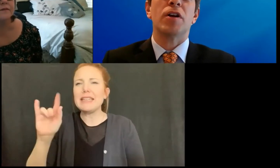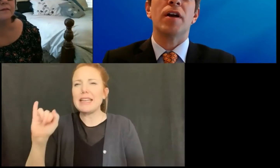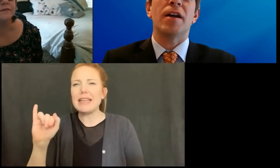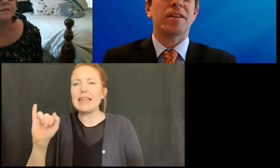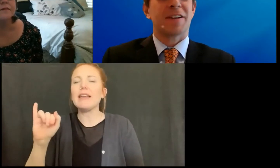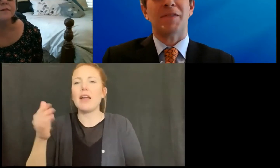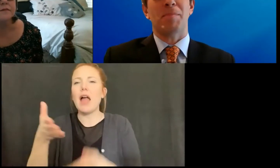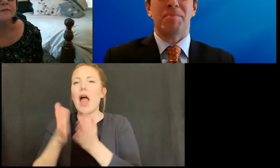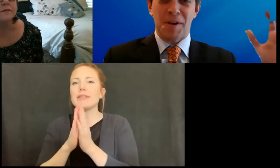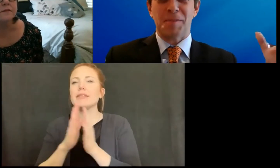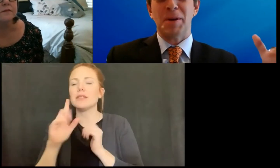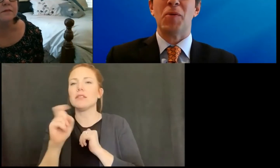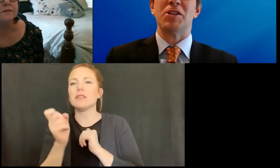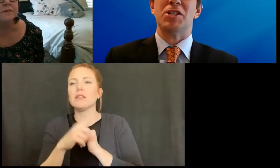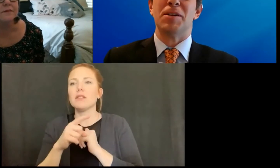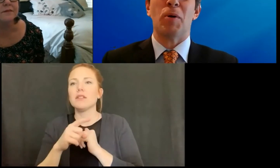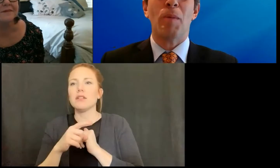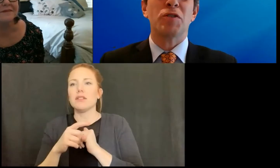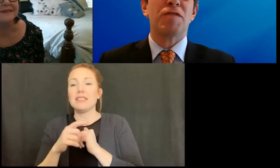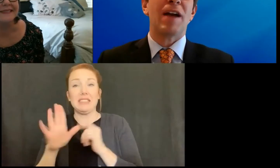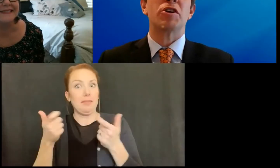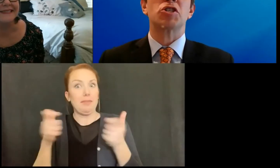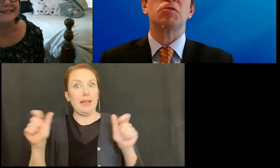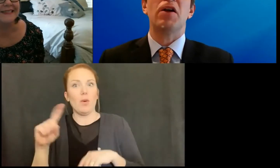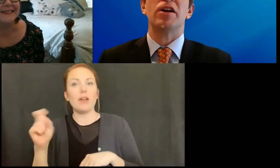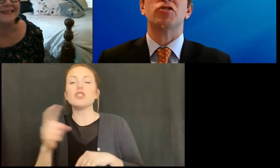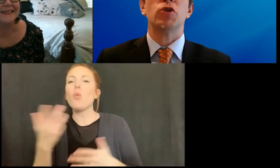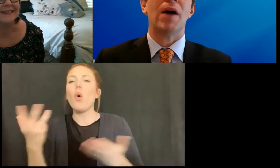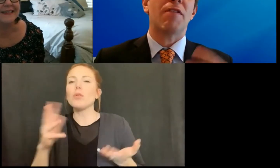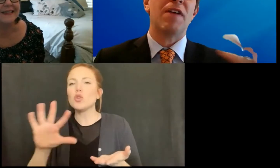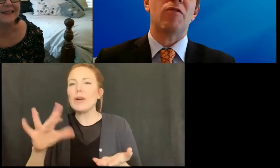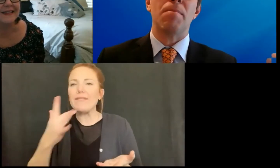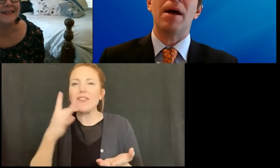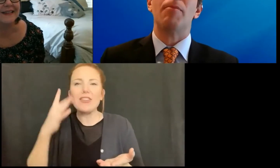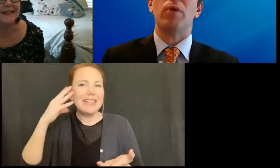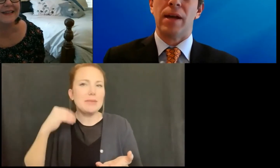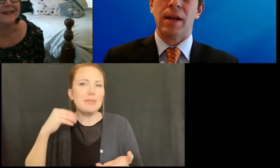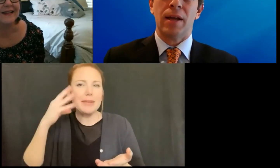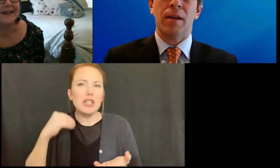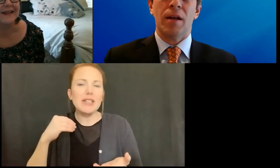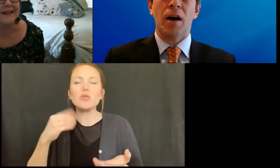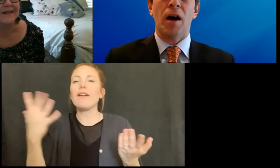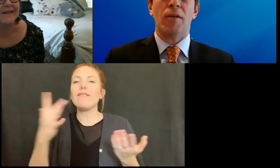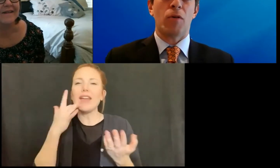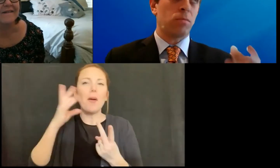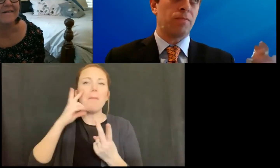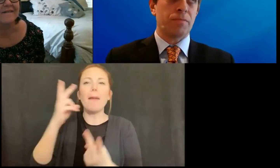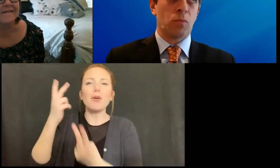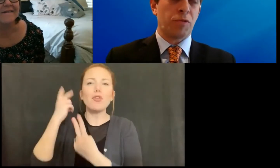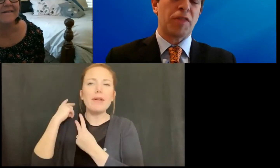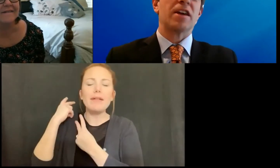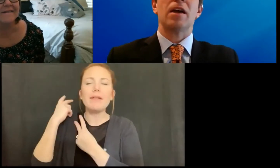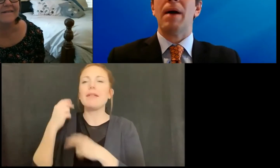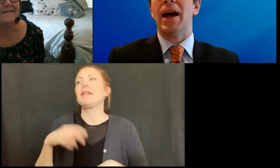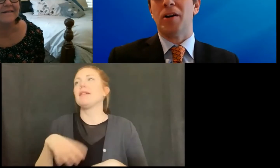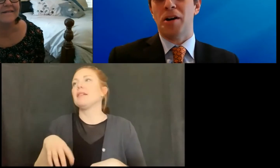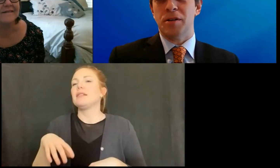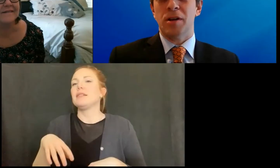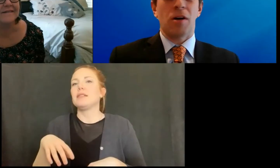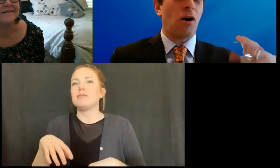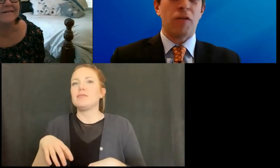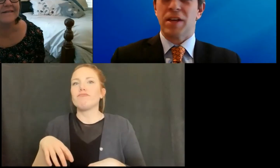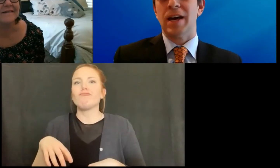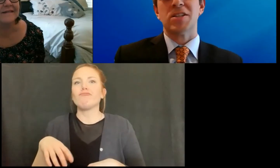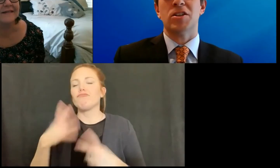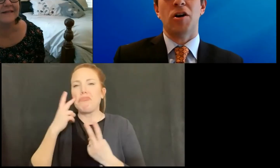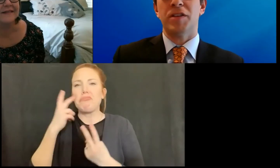question. What was your, it's kind of it's a big question, but what was your favorite experience, or do you have a favorite memory, or thinking back